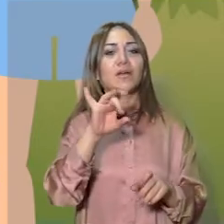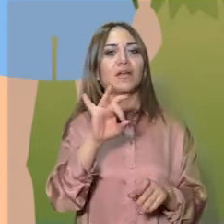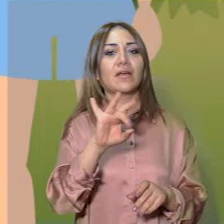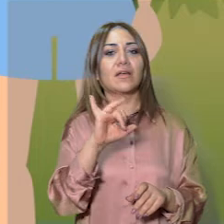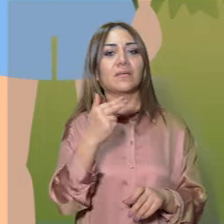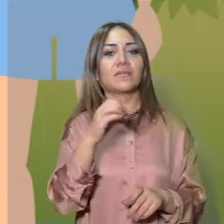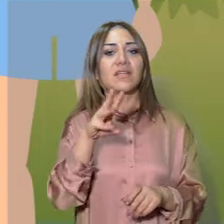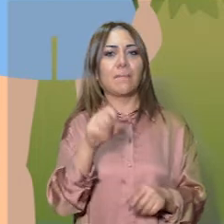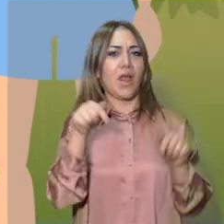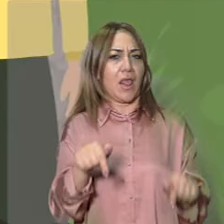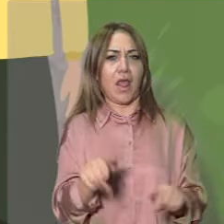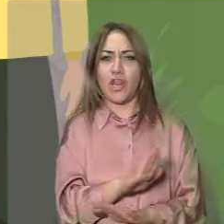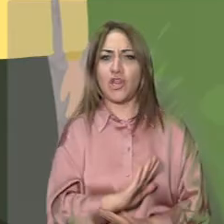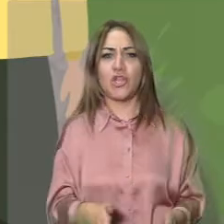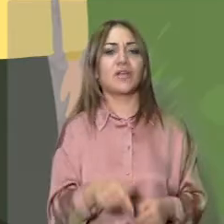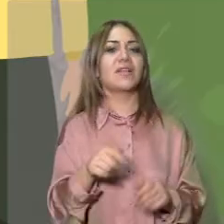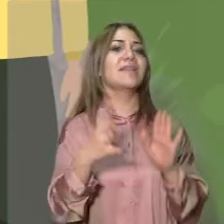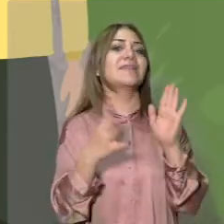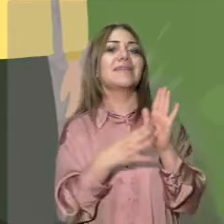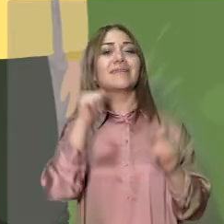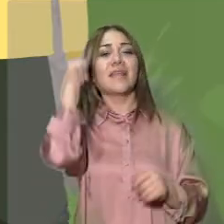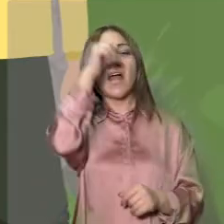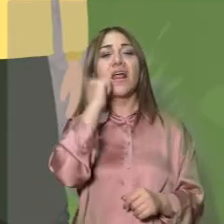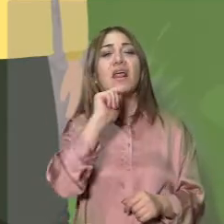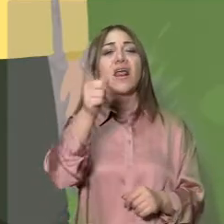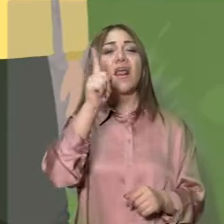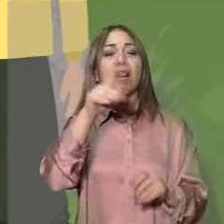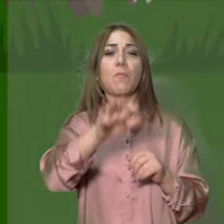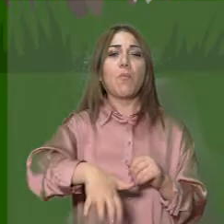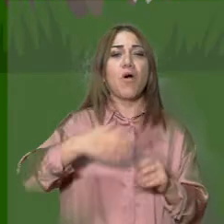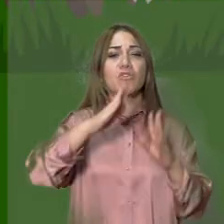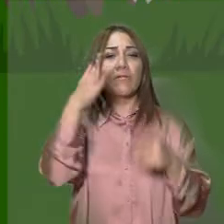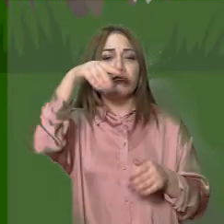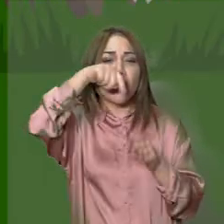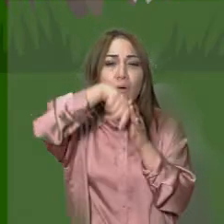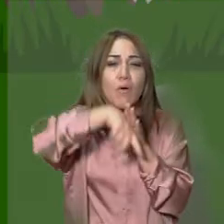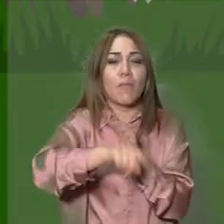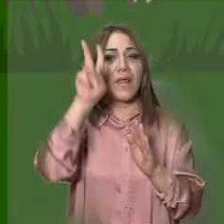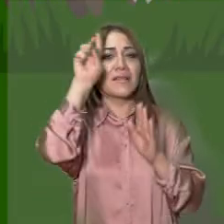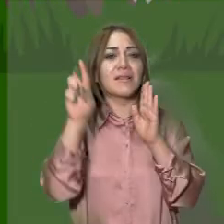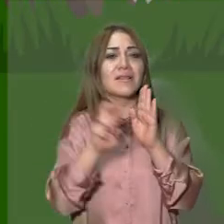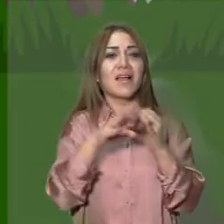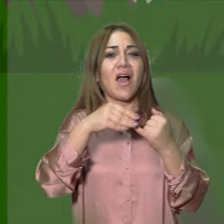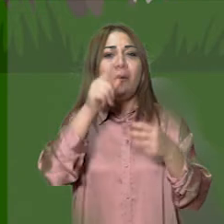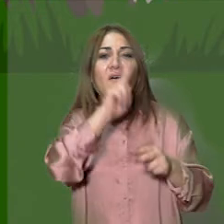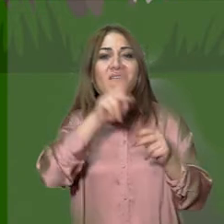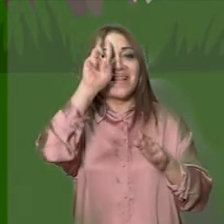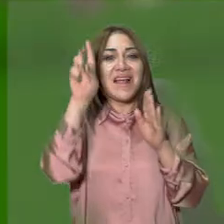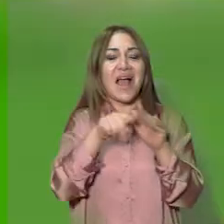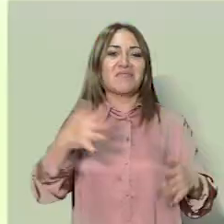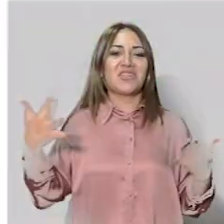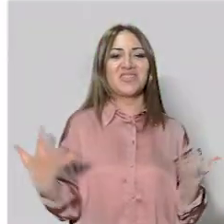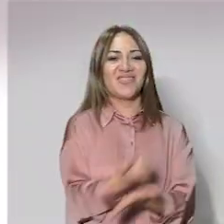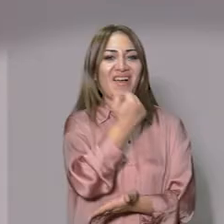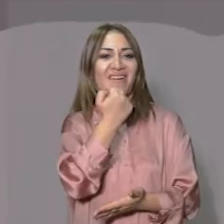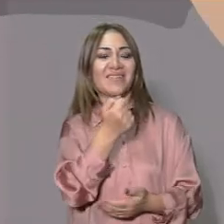Saint Ripsime. Not here either. That is a 9th century rock-cut church. The curtsying church of the desert. I found